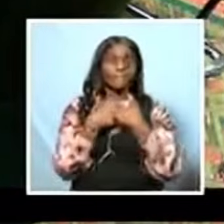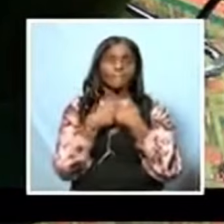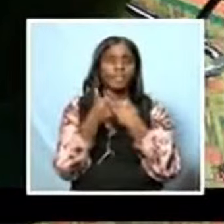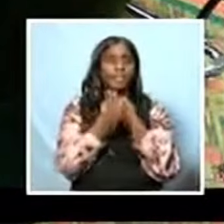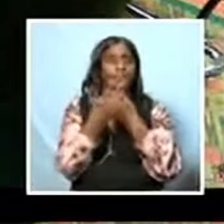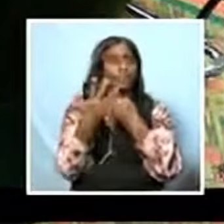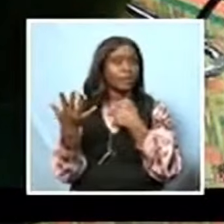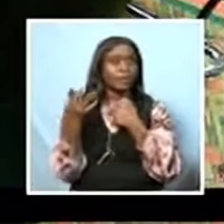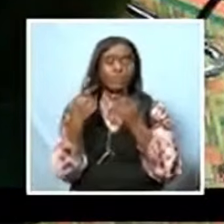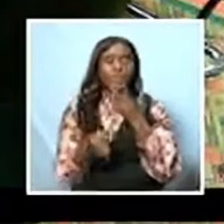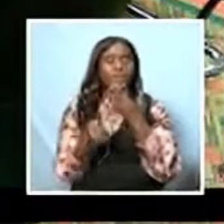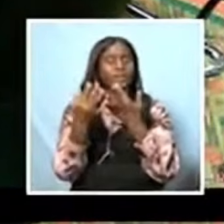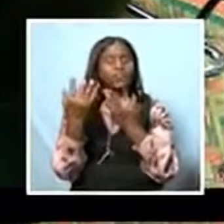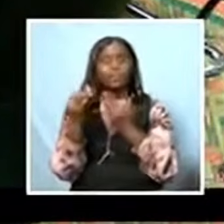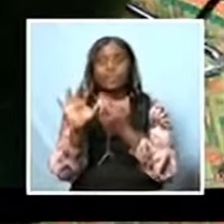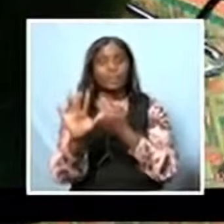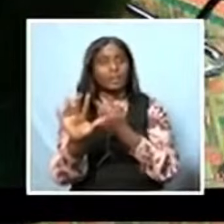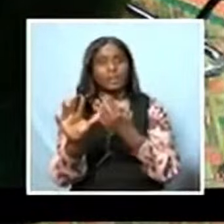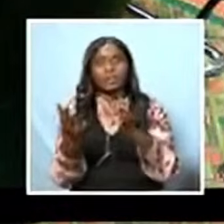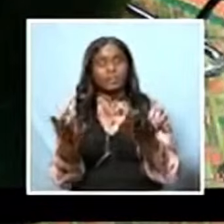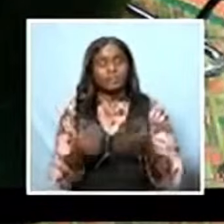Anything that is pending?